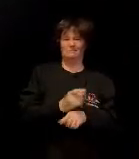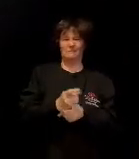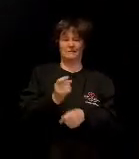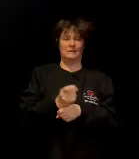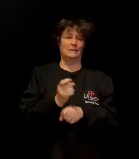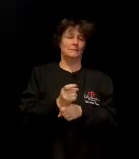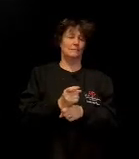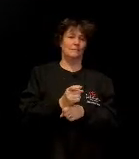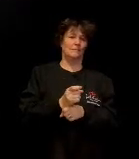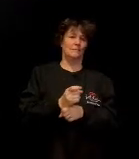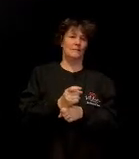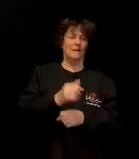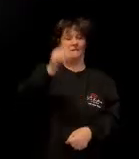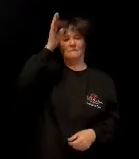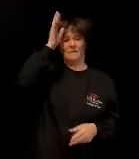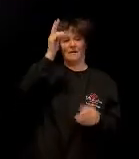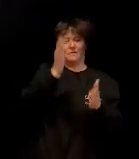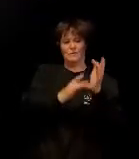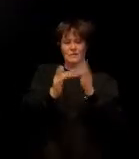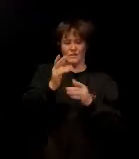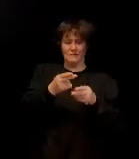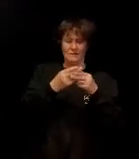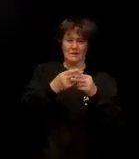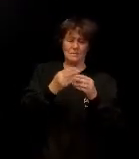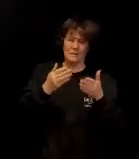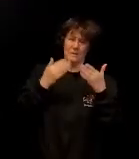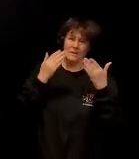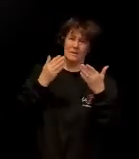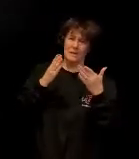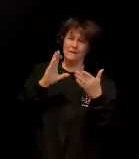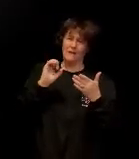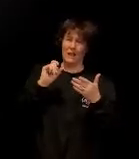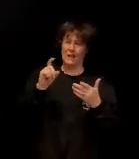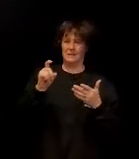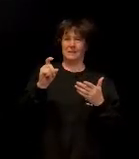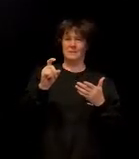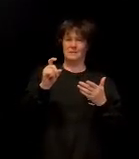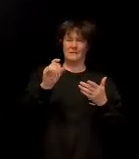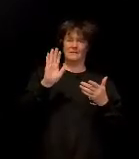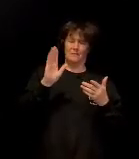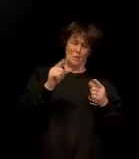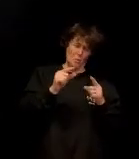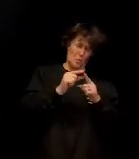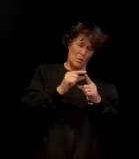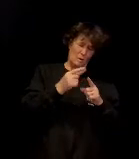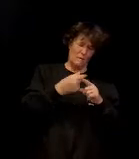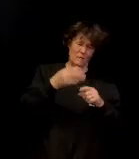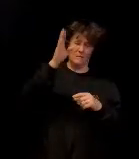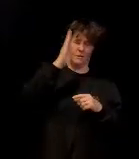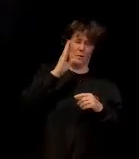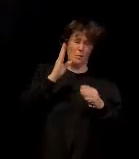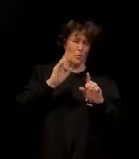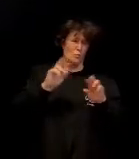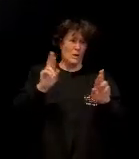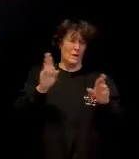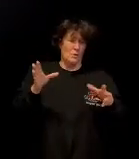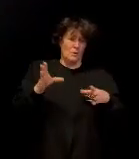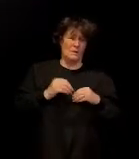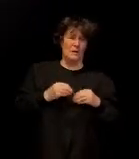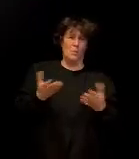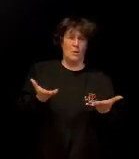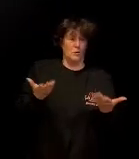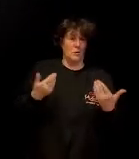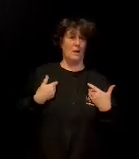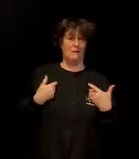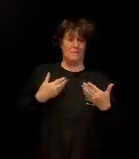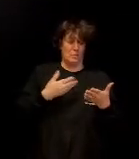Yes, sir. Thank you. Amen. Let's pray. Father, in Jesus' name, again, I thank you for Alex and the Word. And, Lord, we're open to receive what you have for us, no